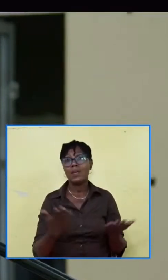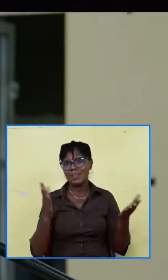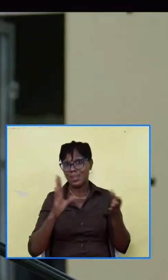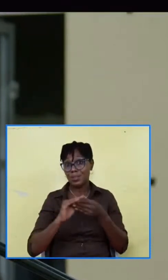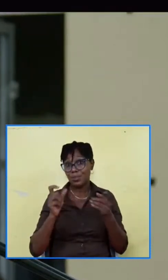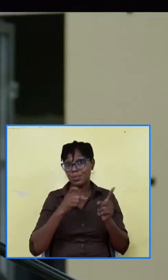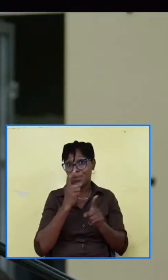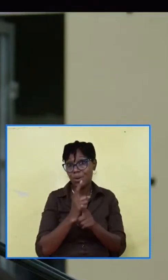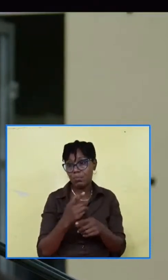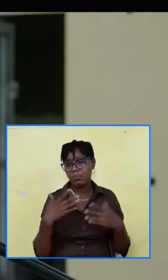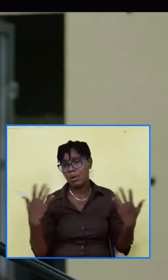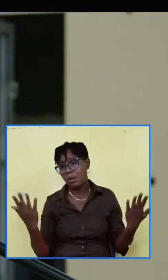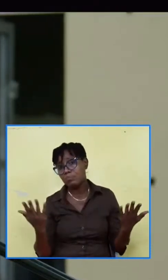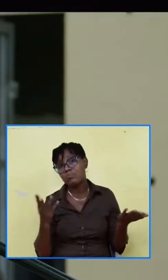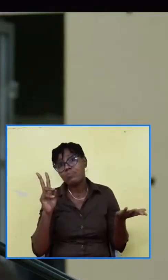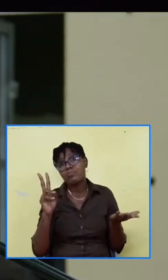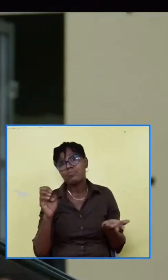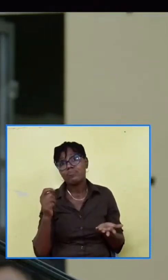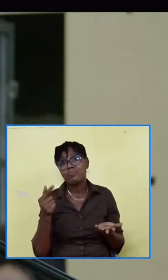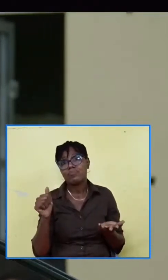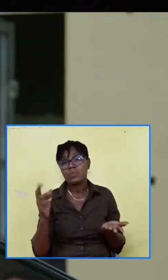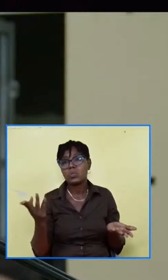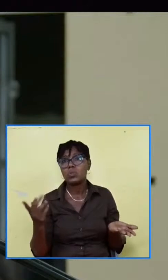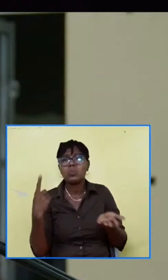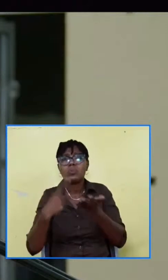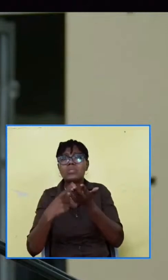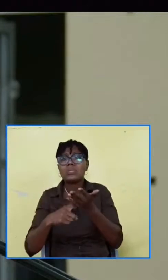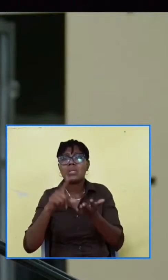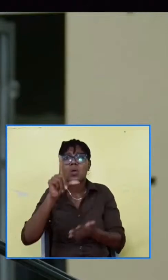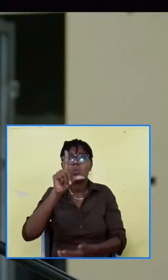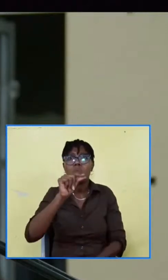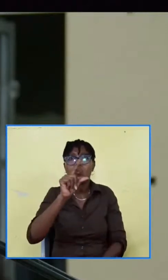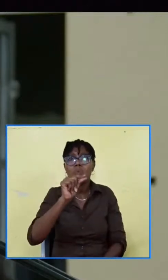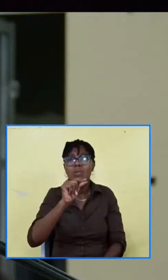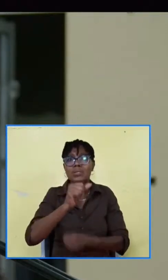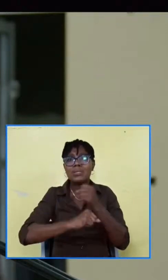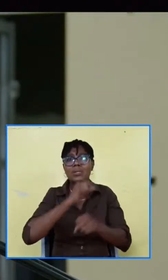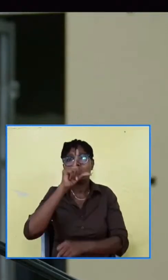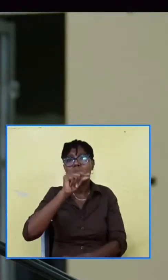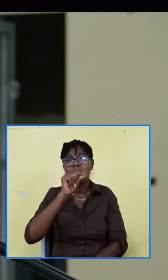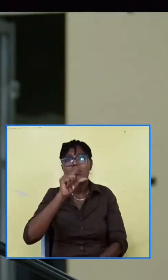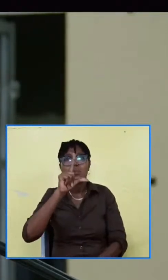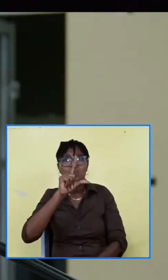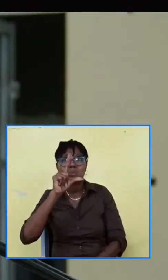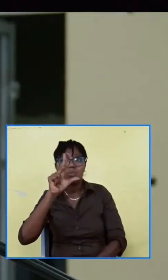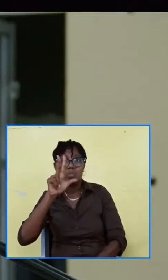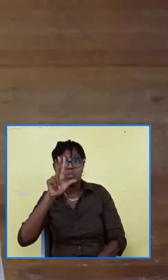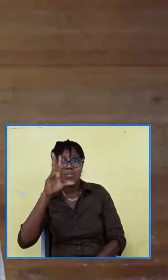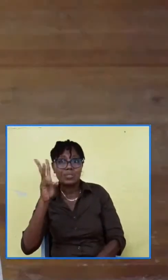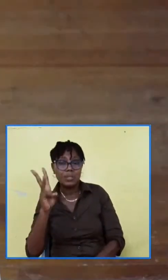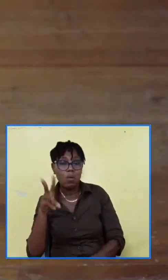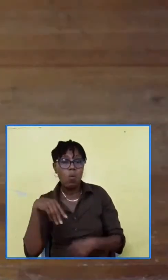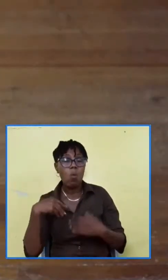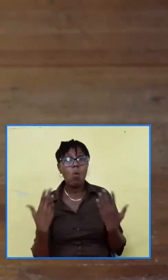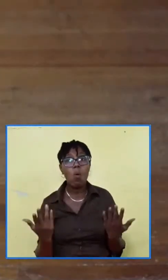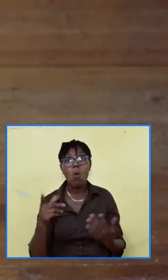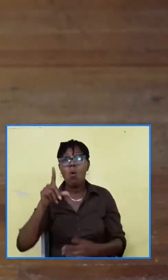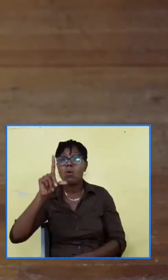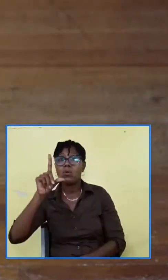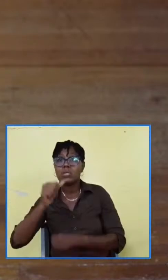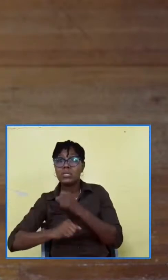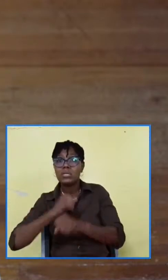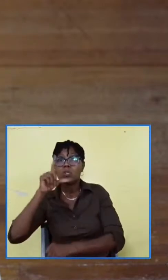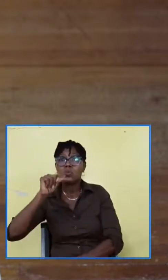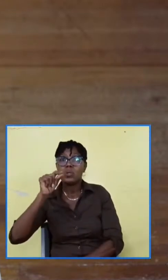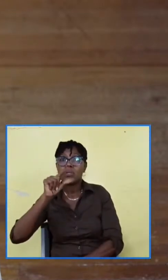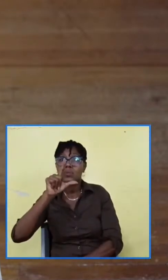discussing 2036? Or are we discussing 2029 at this stage? I'm not sure why you're saying 2029.